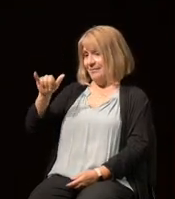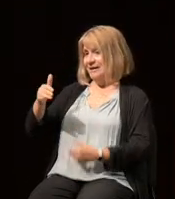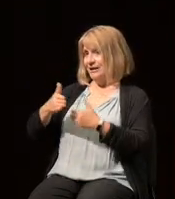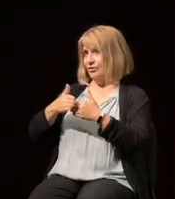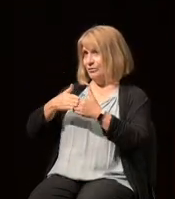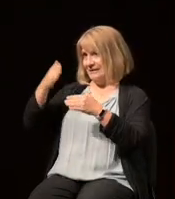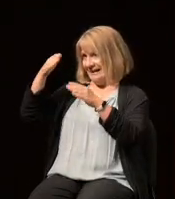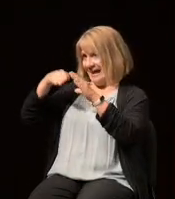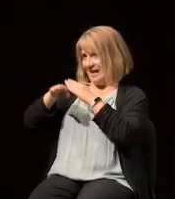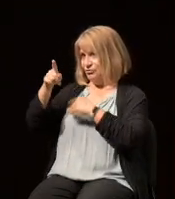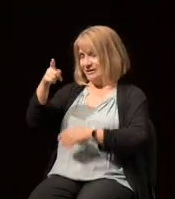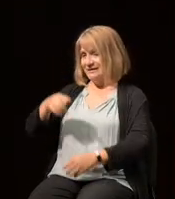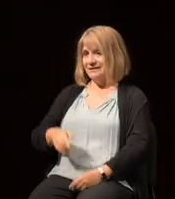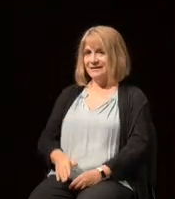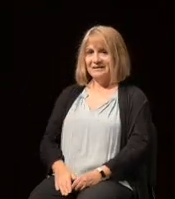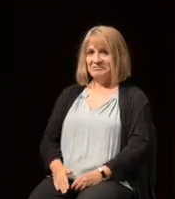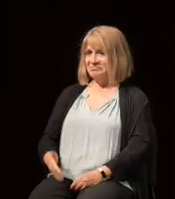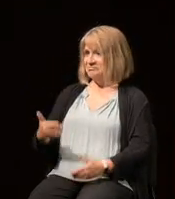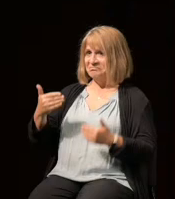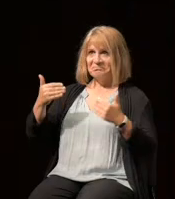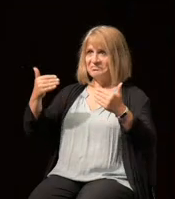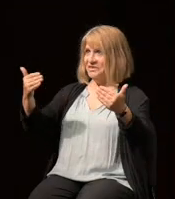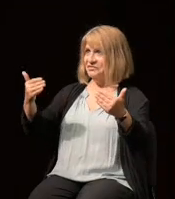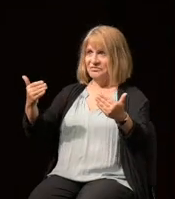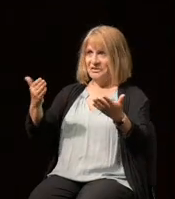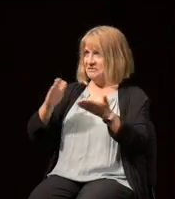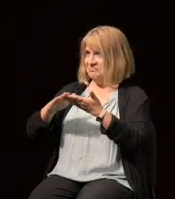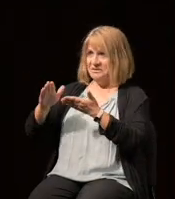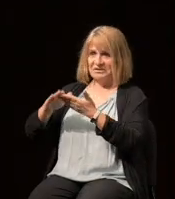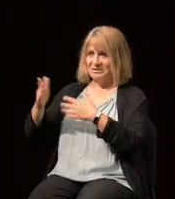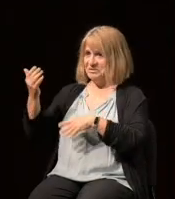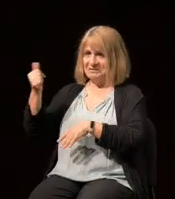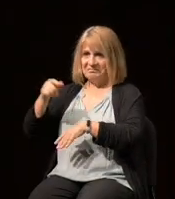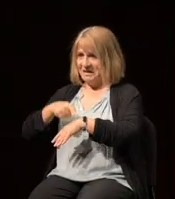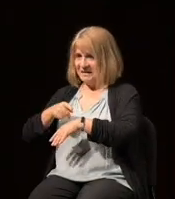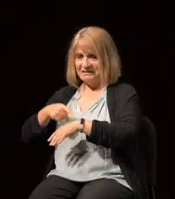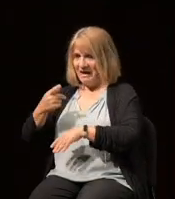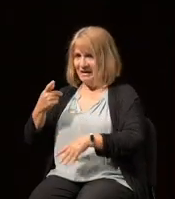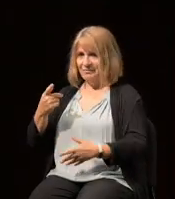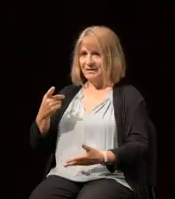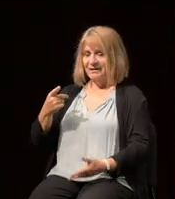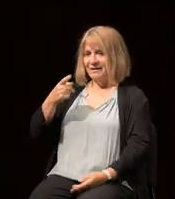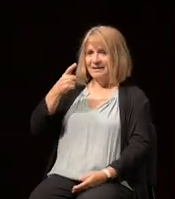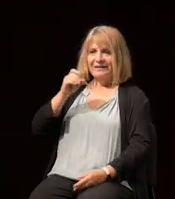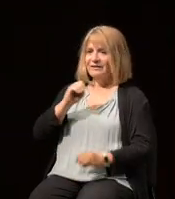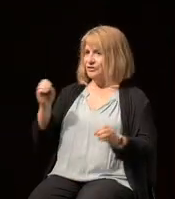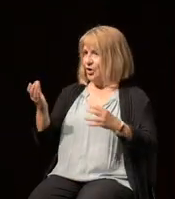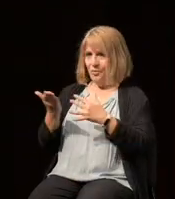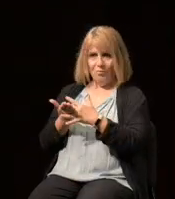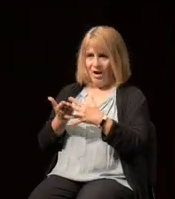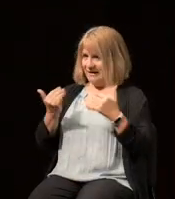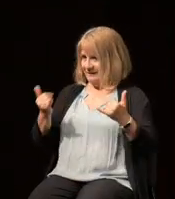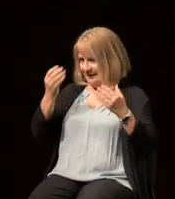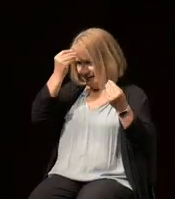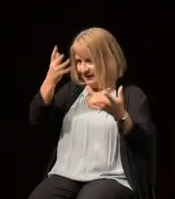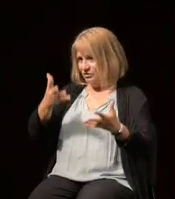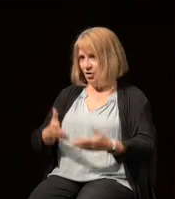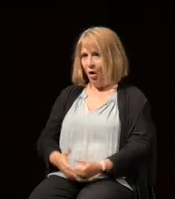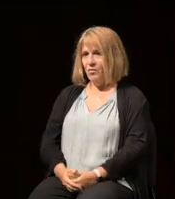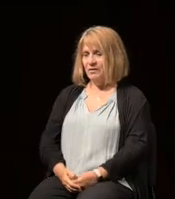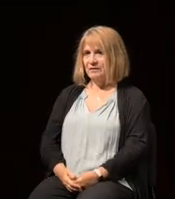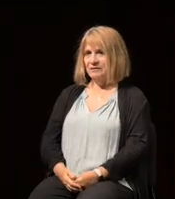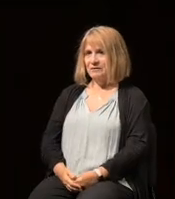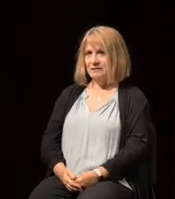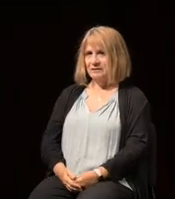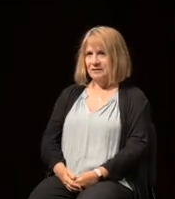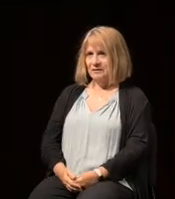of the building. Feel free to excuse yourself at your convenience as there is not a break in today's presentation. In